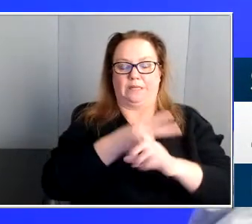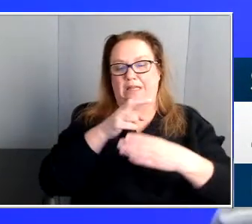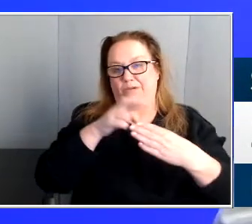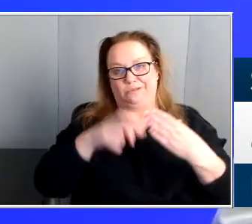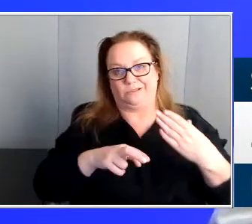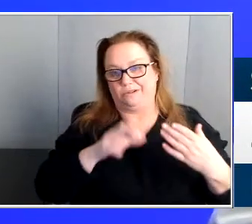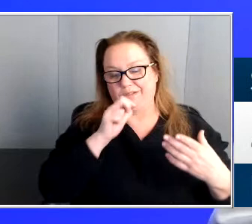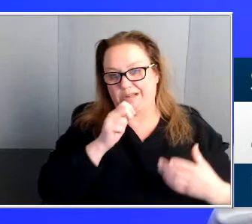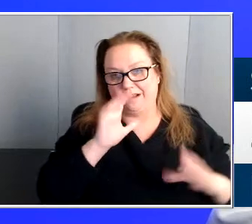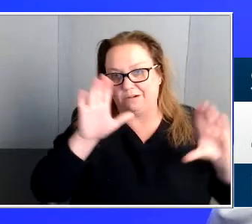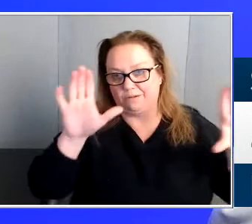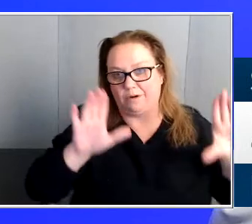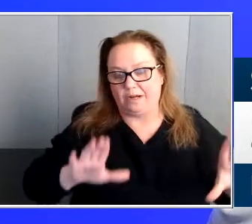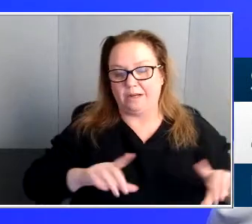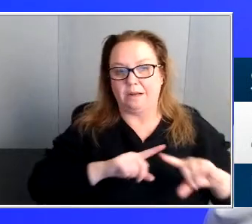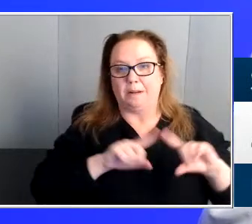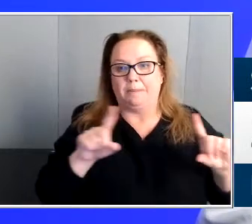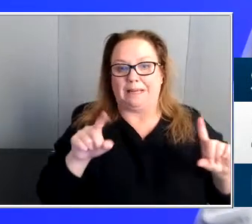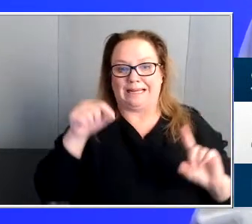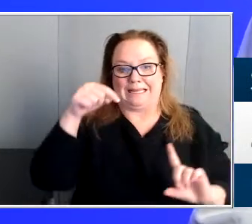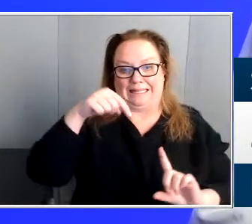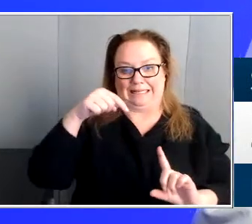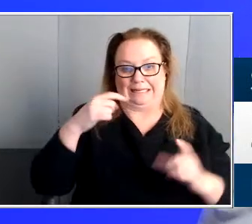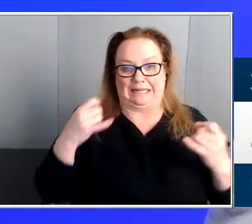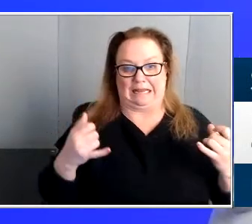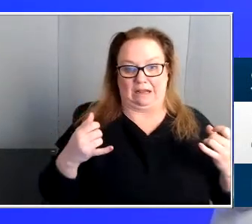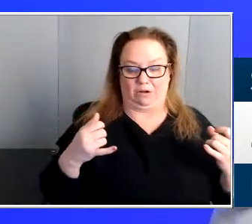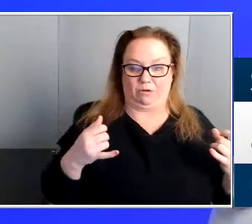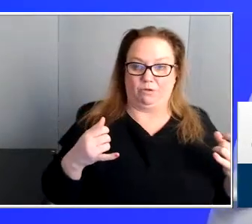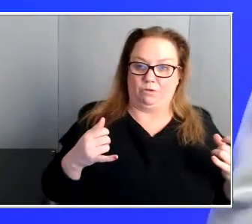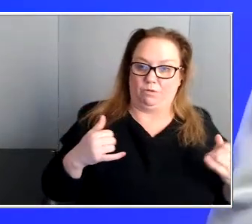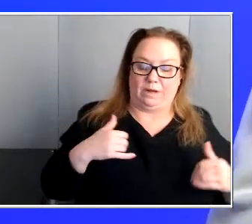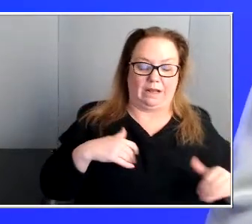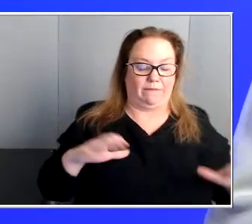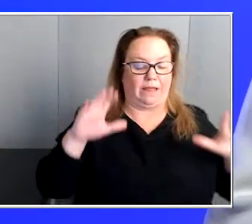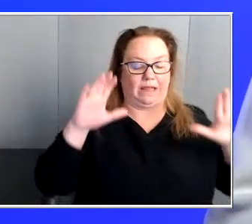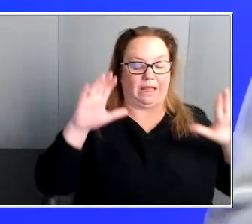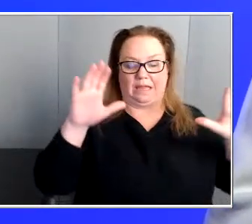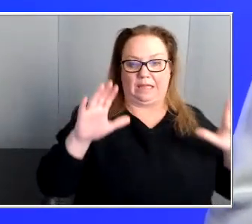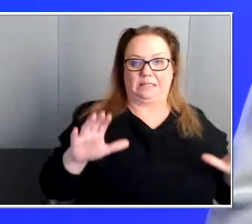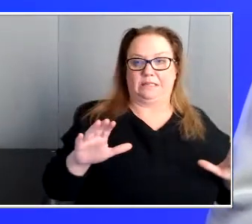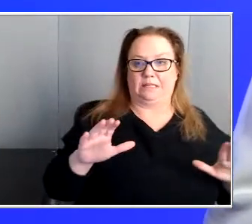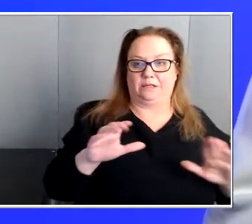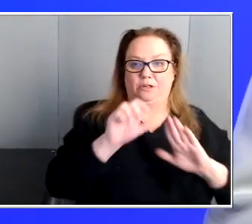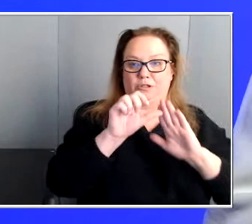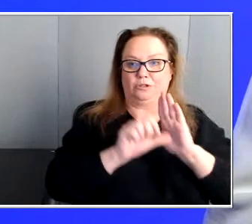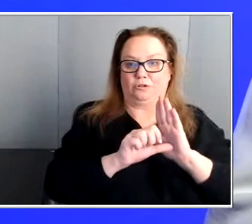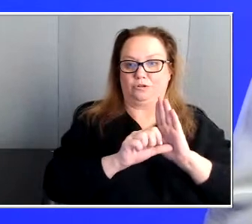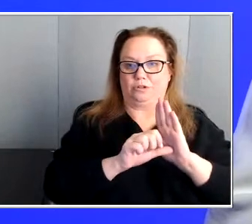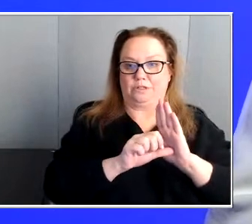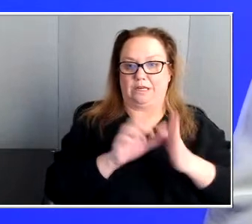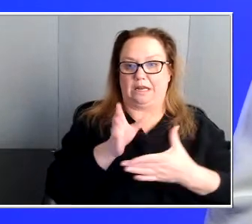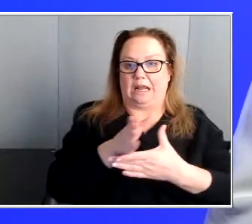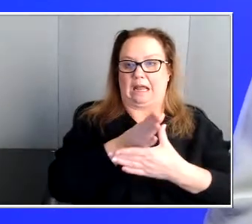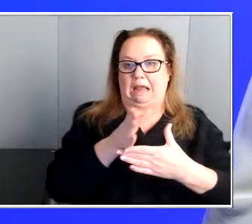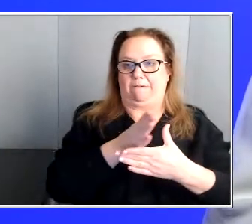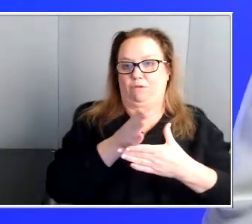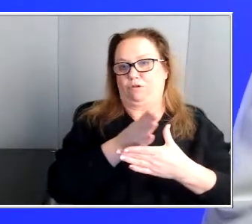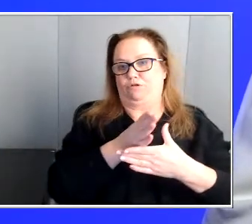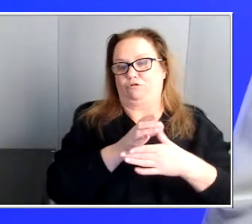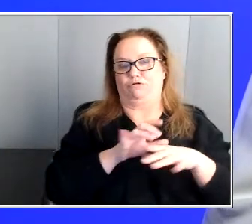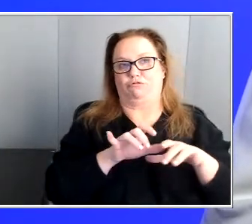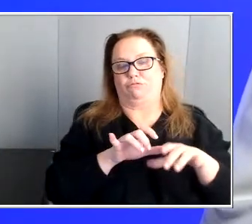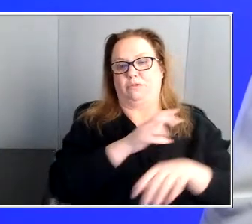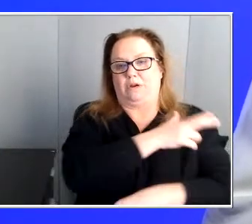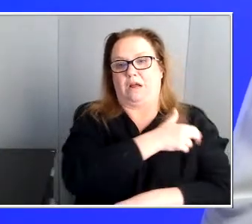But these days, we have excellent surgeons like Dr. Denter. Our average length of stay has been 5